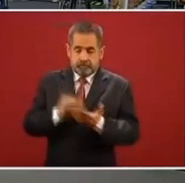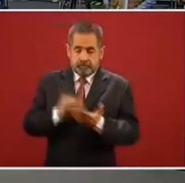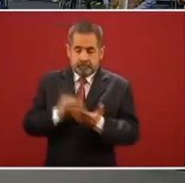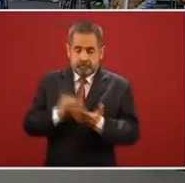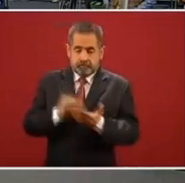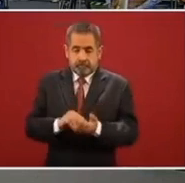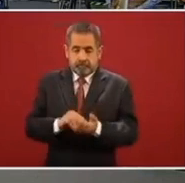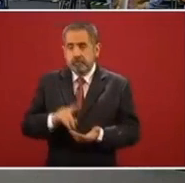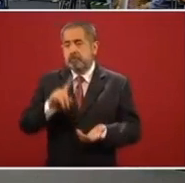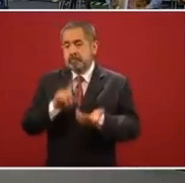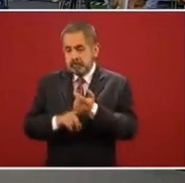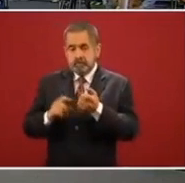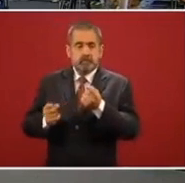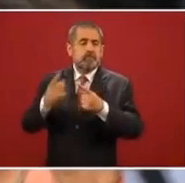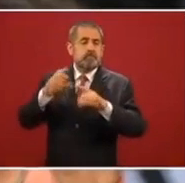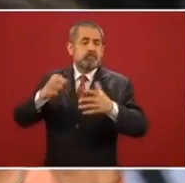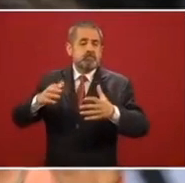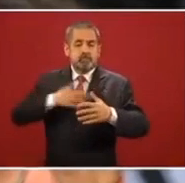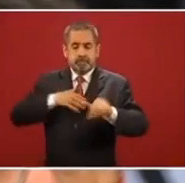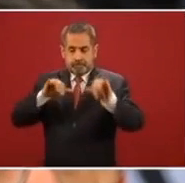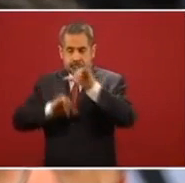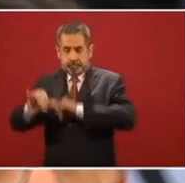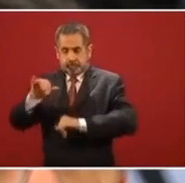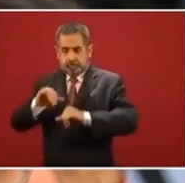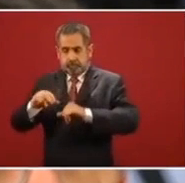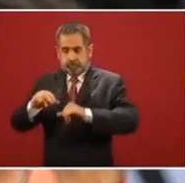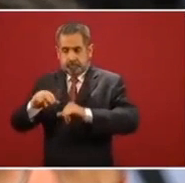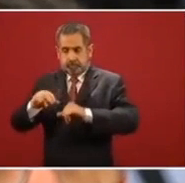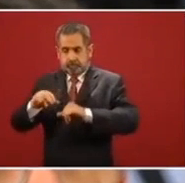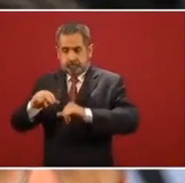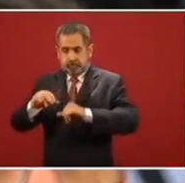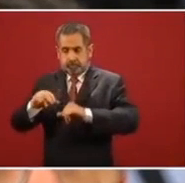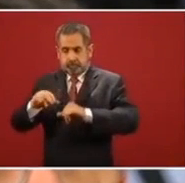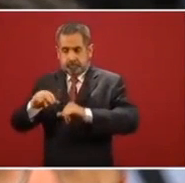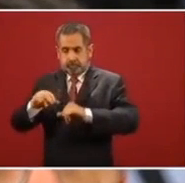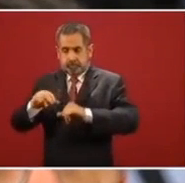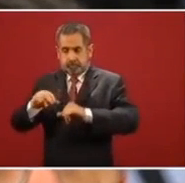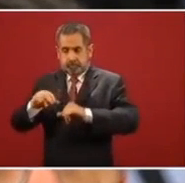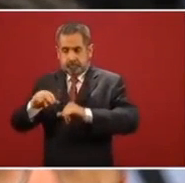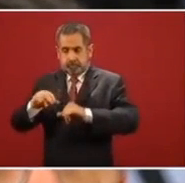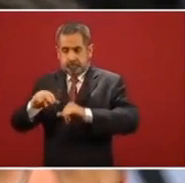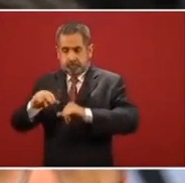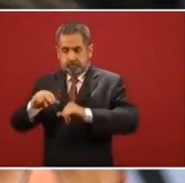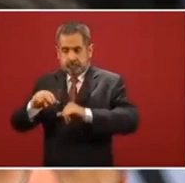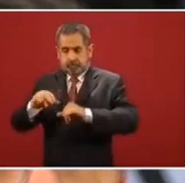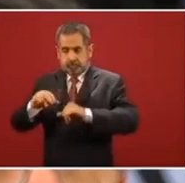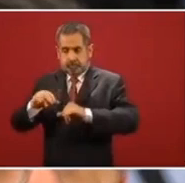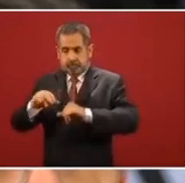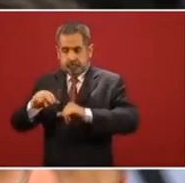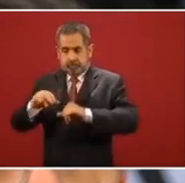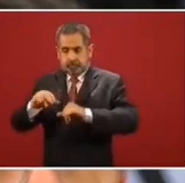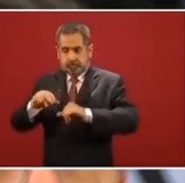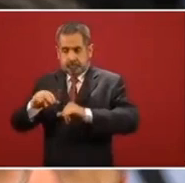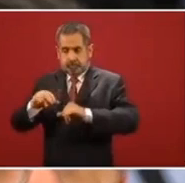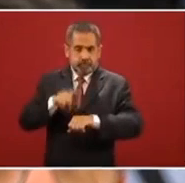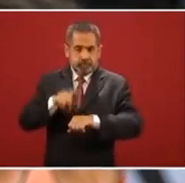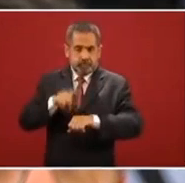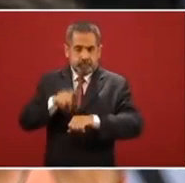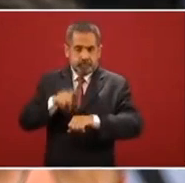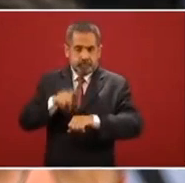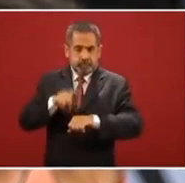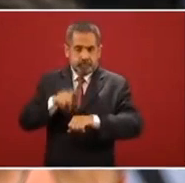entities, physical, como nuestro Laboratorio Nacional de Referencia, like our national laboratory for